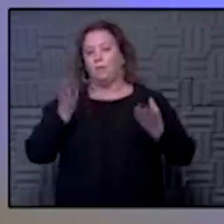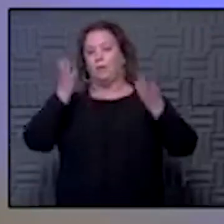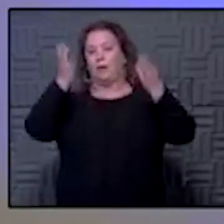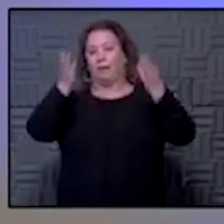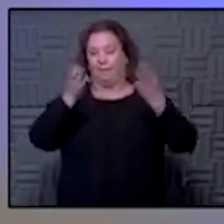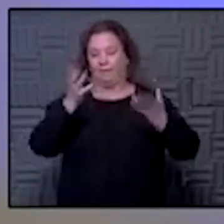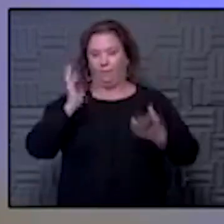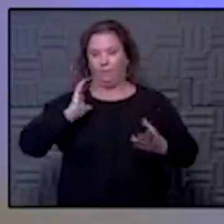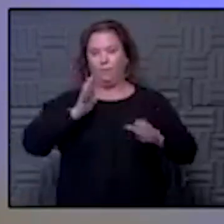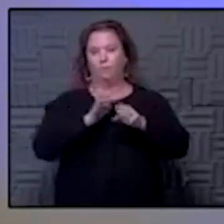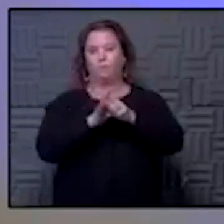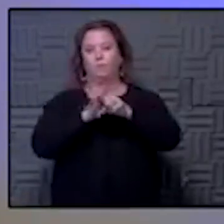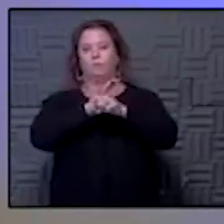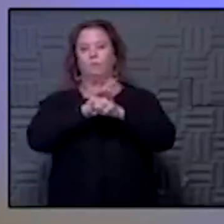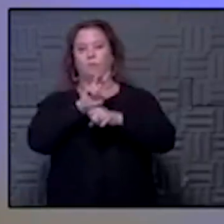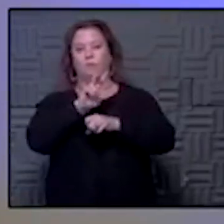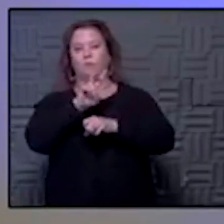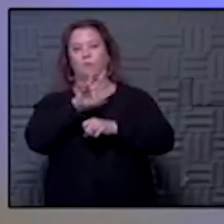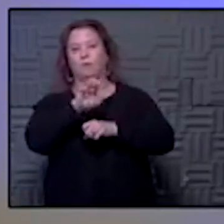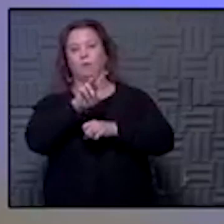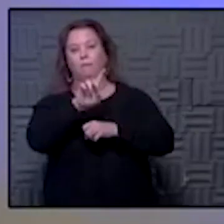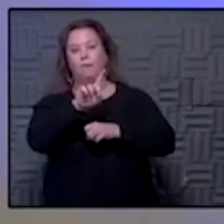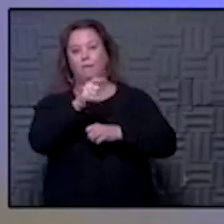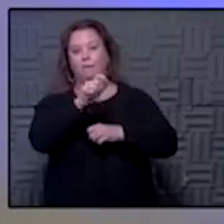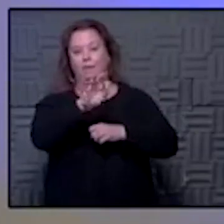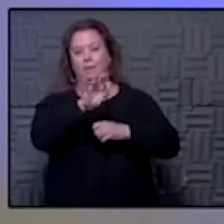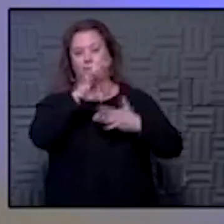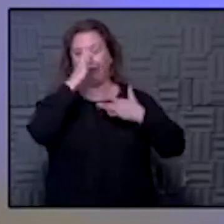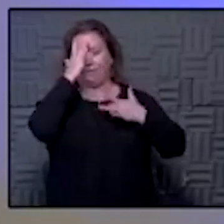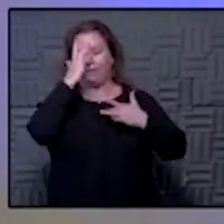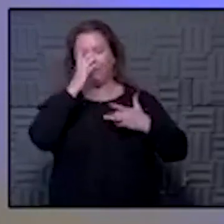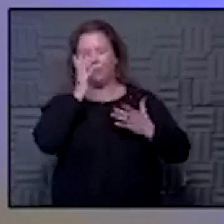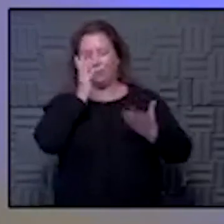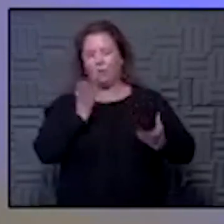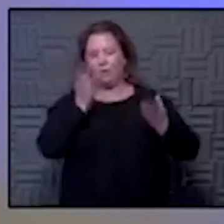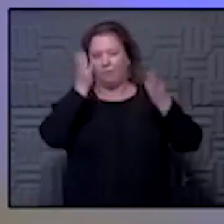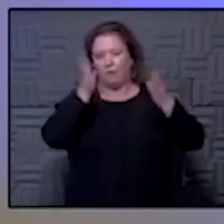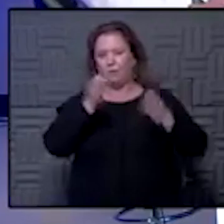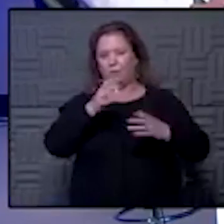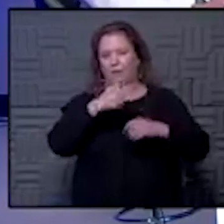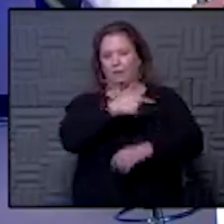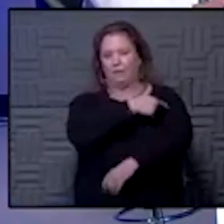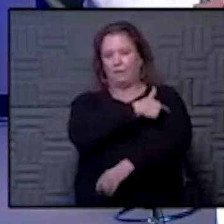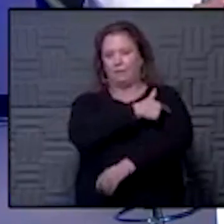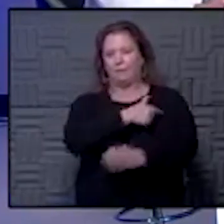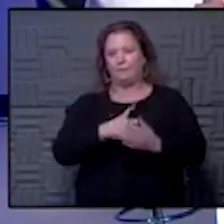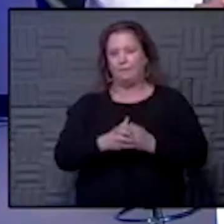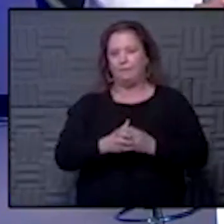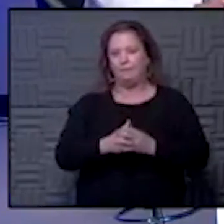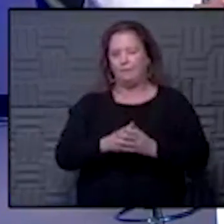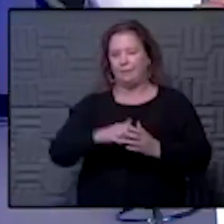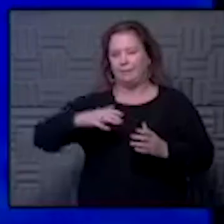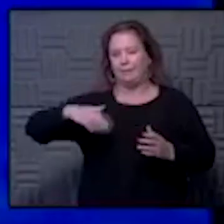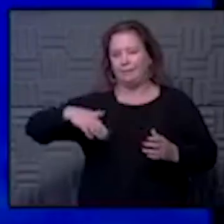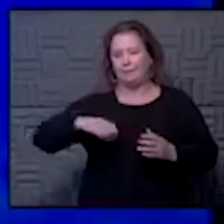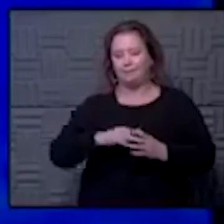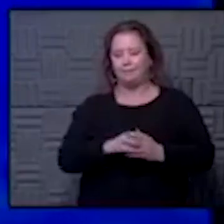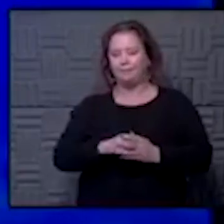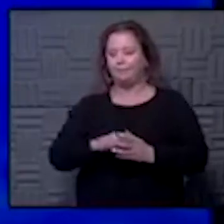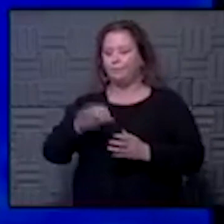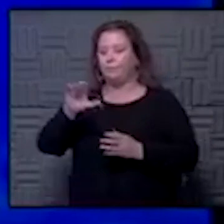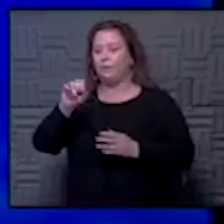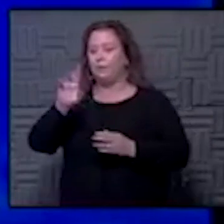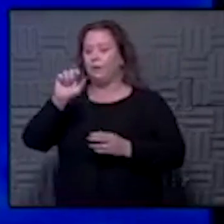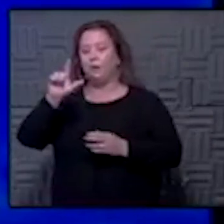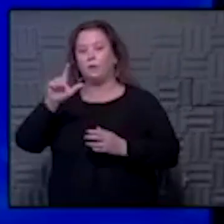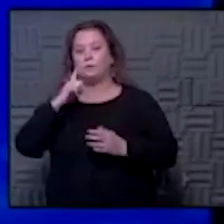that have had the COVID infection to get a vaccine, but we're not quite there yet. Jill, one more question. Carol wants to know, if